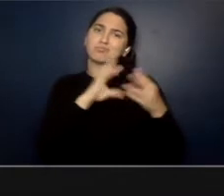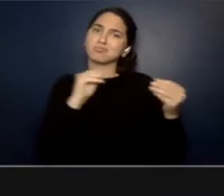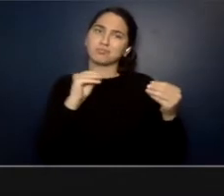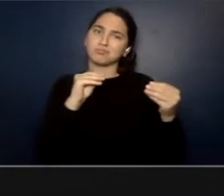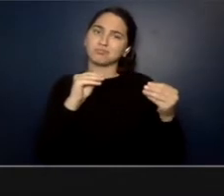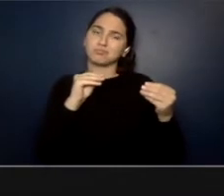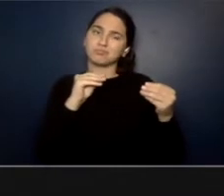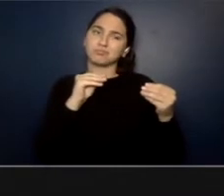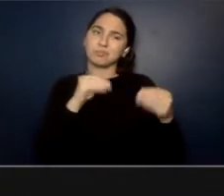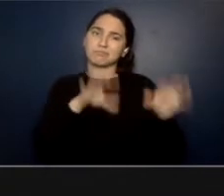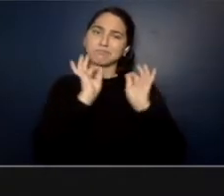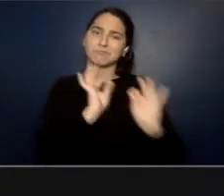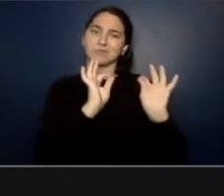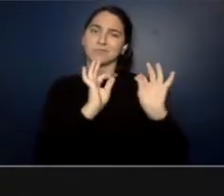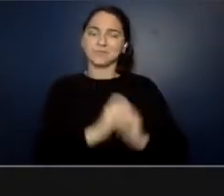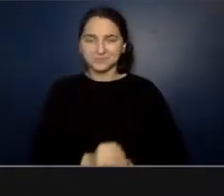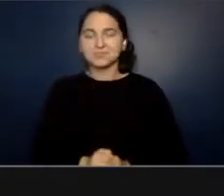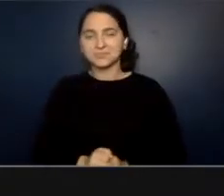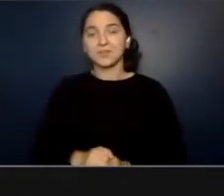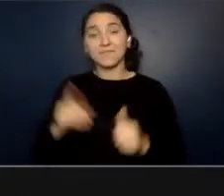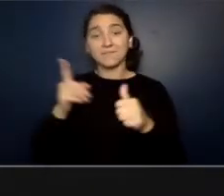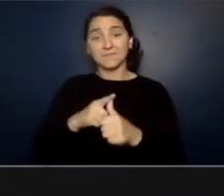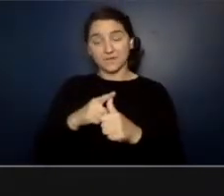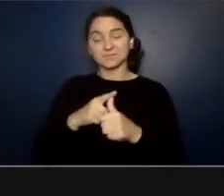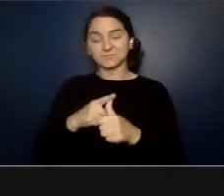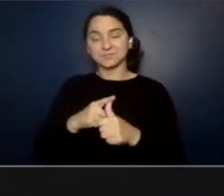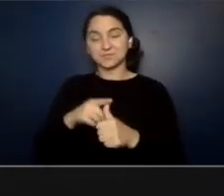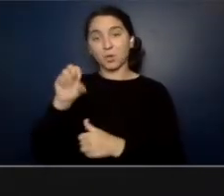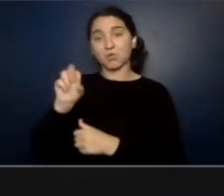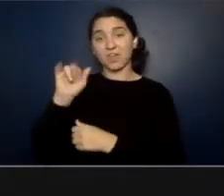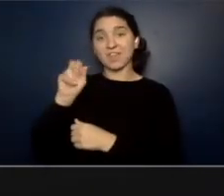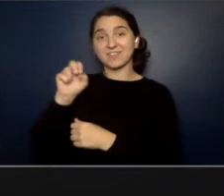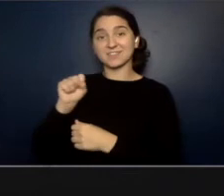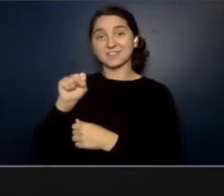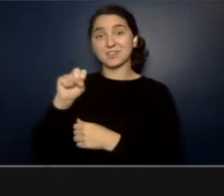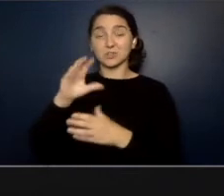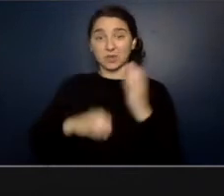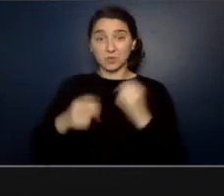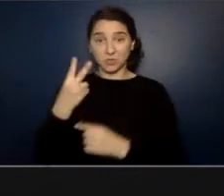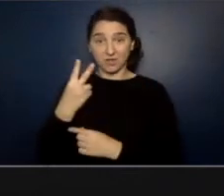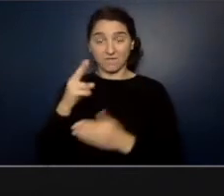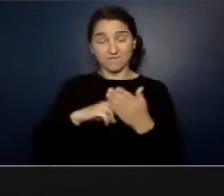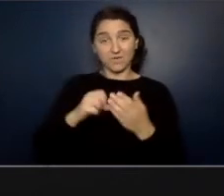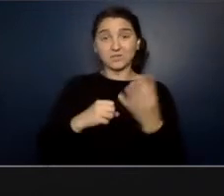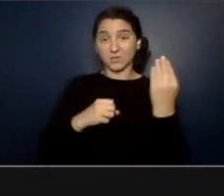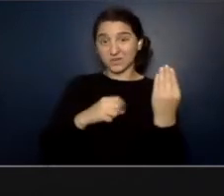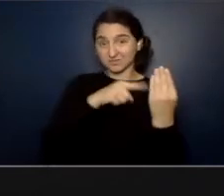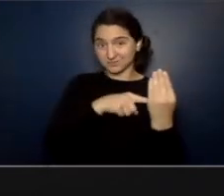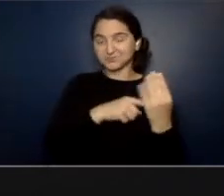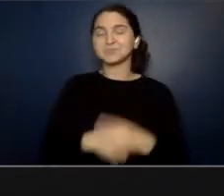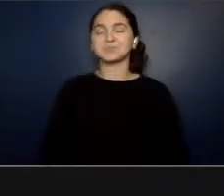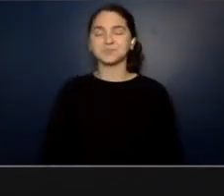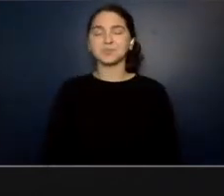consist of one member, but of many. If the foot would say, because I am not a hand, I do not belong to the body,